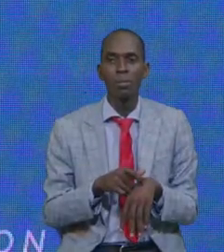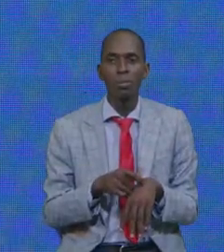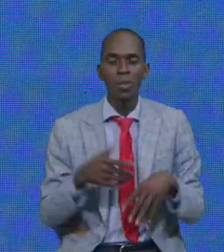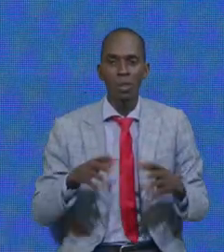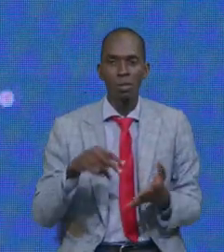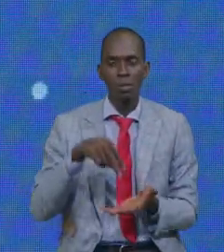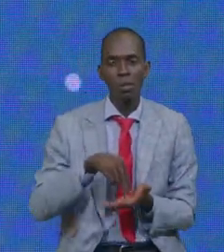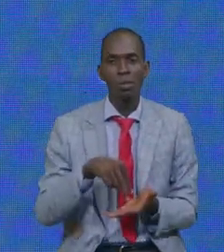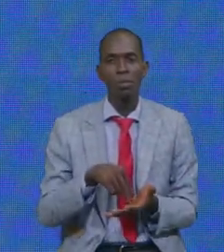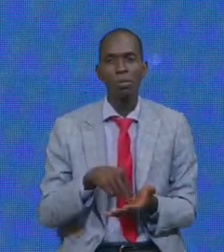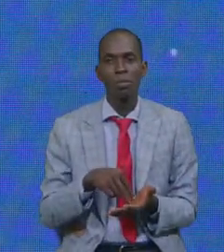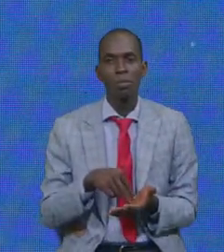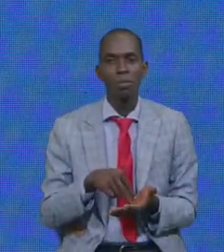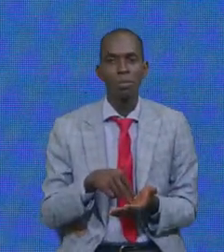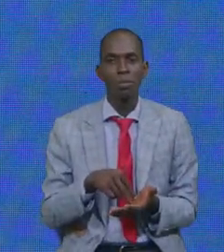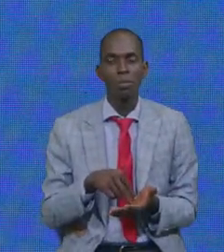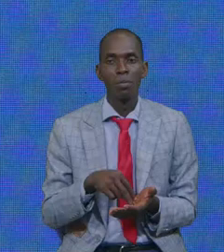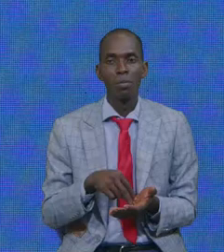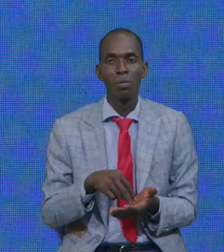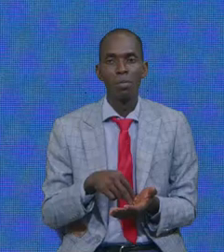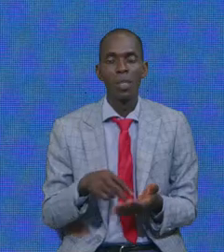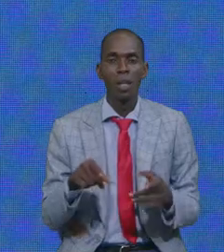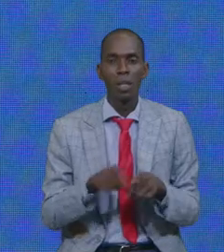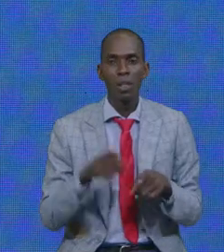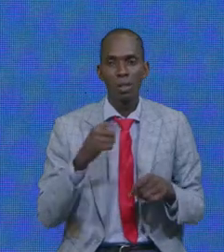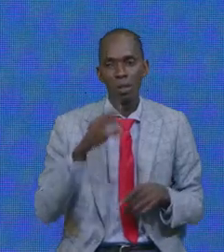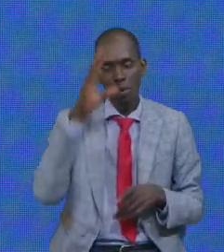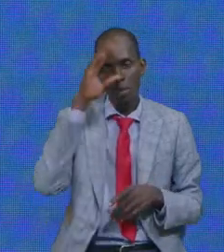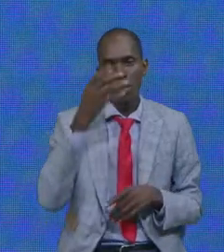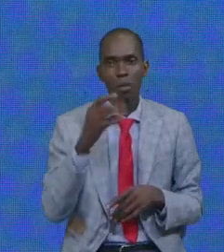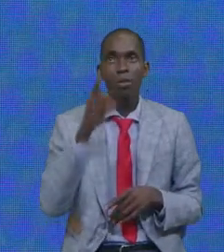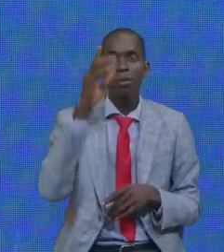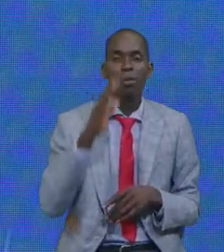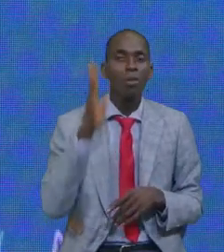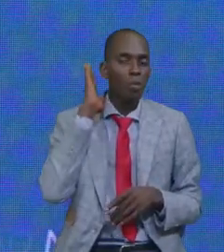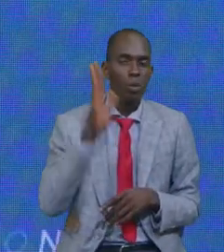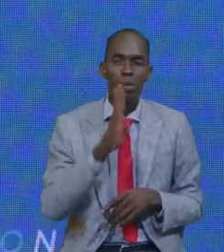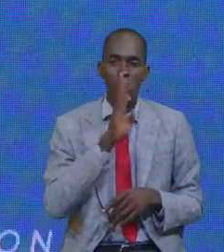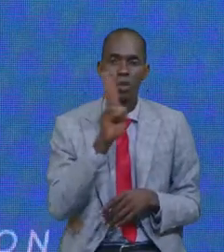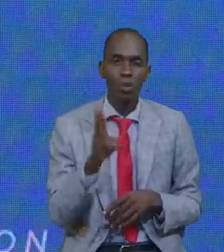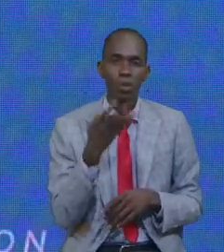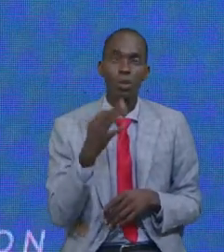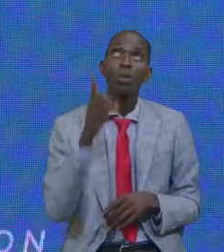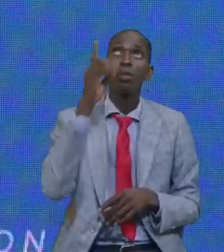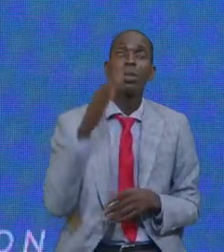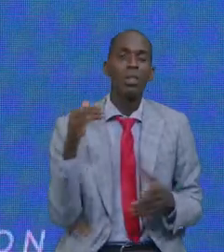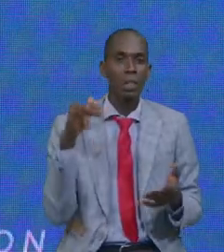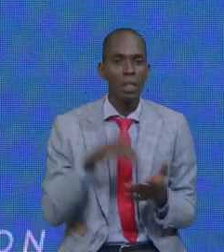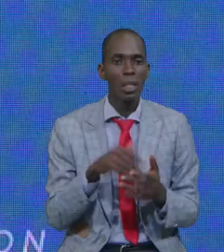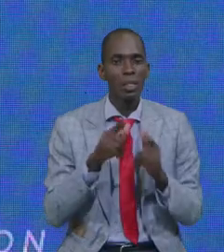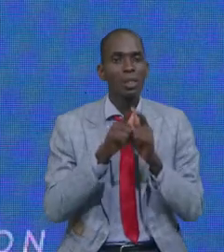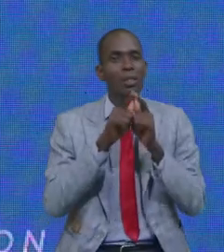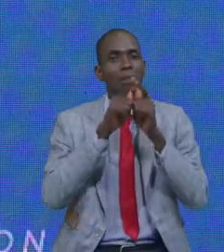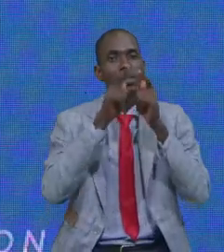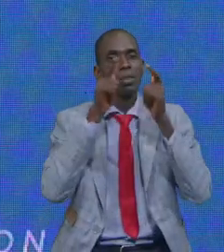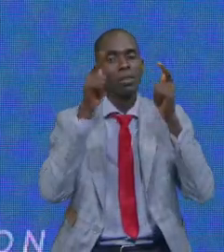up as the man of God will be use of God again for us tonight. Great,